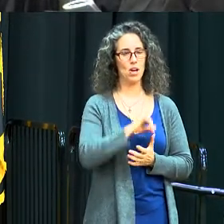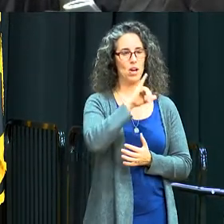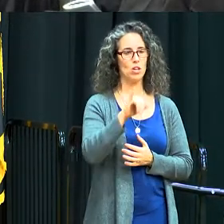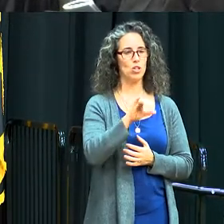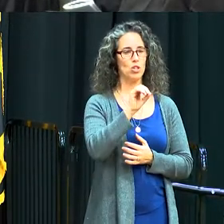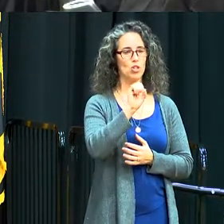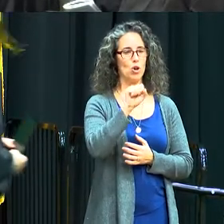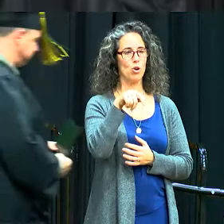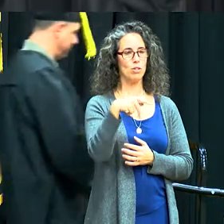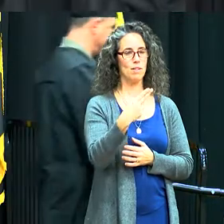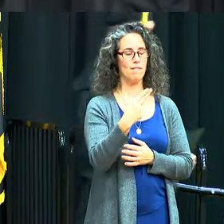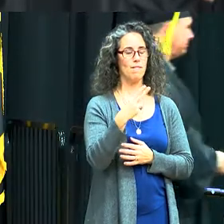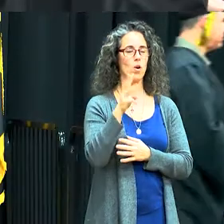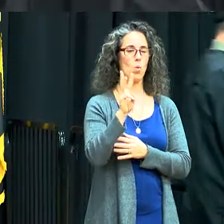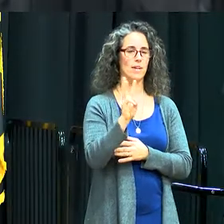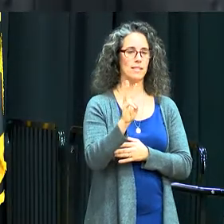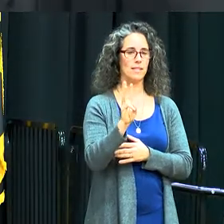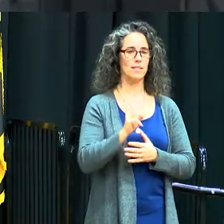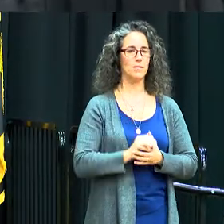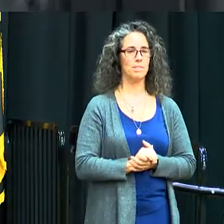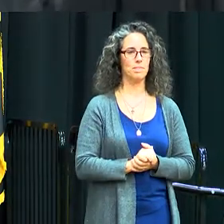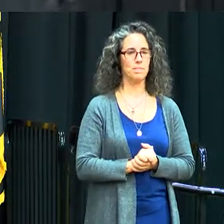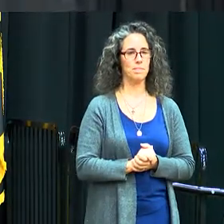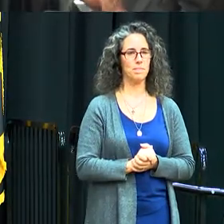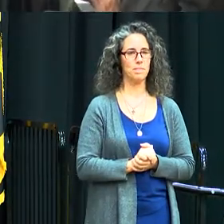Joseph Russell Watson.